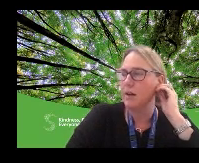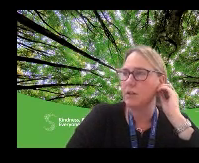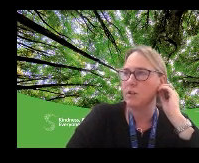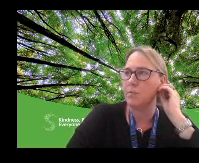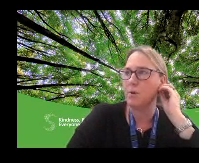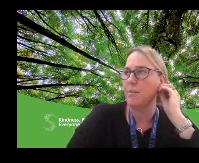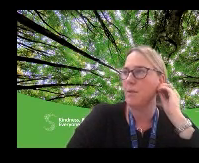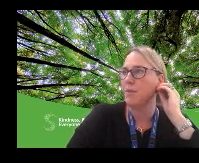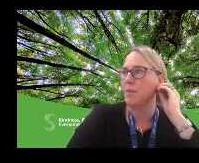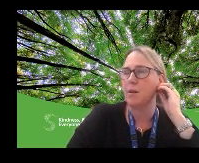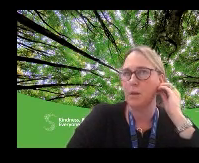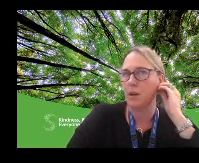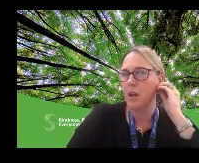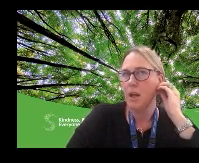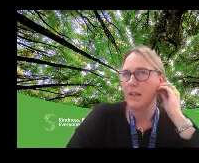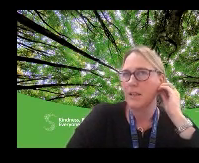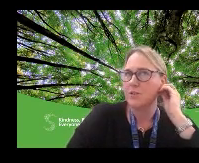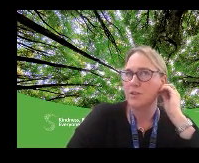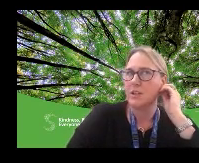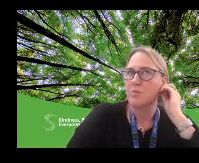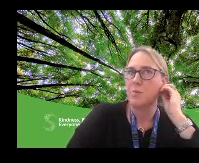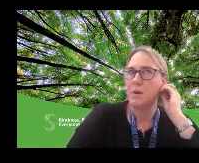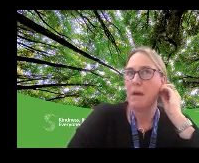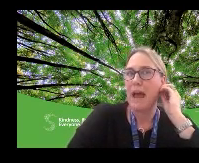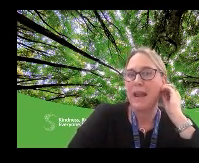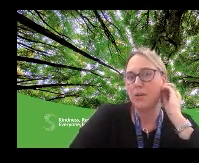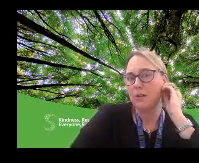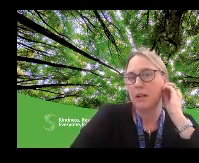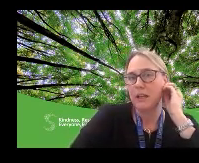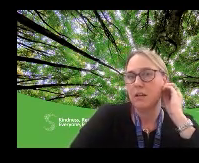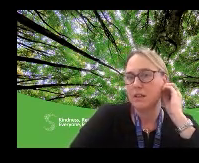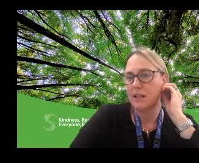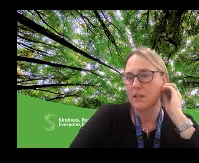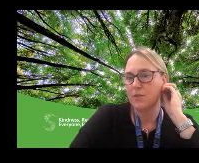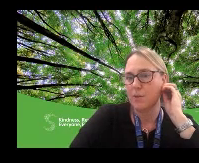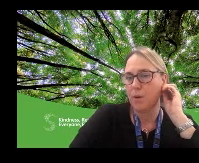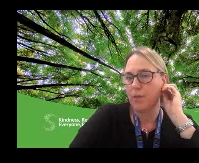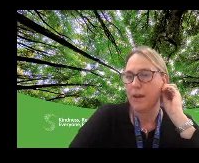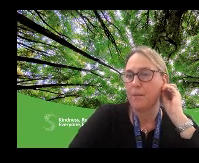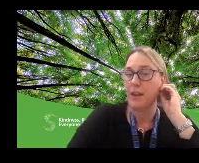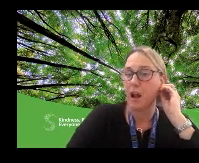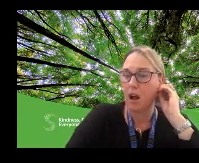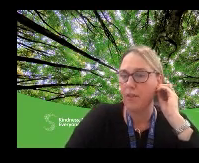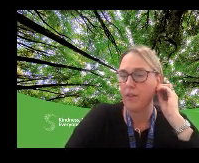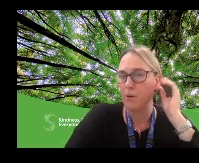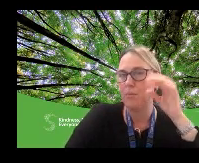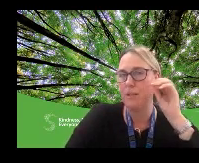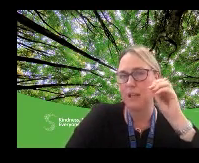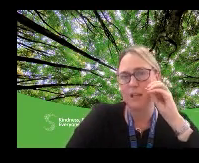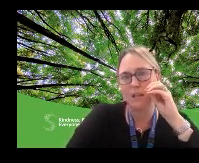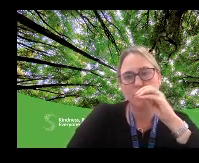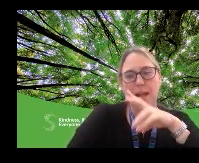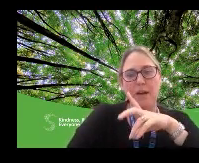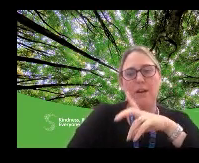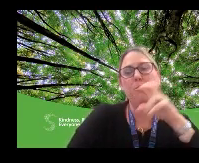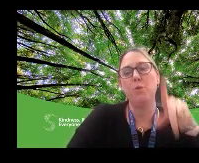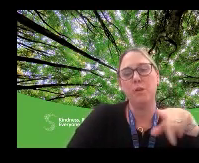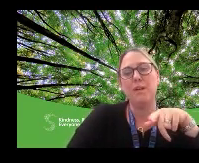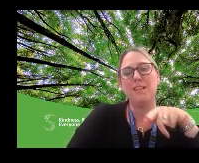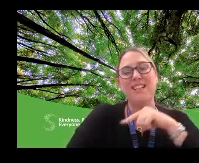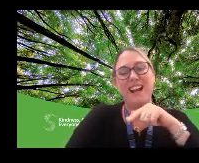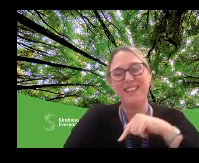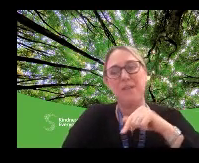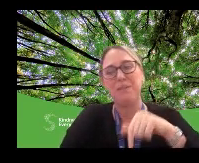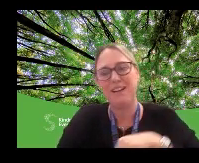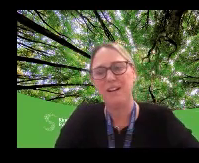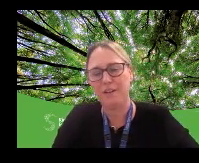then our initial appointment with them and etc. etc. We may only assess for one thing, but the other would have been taken into account and